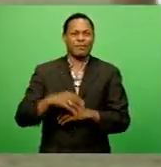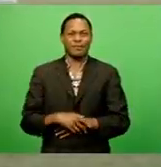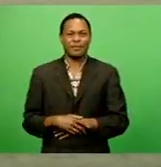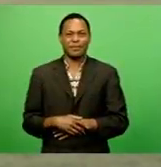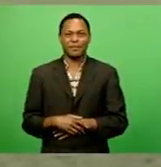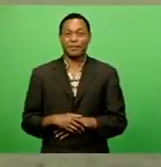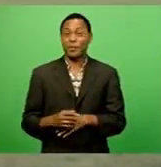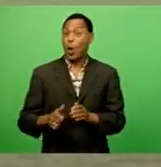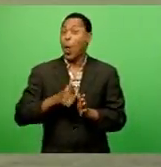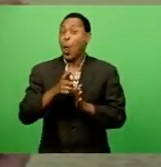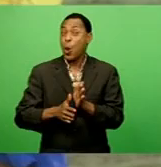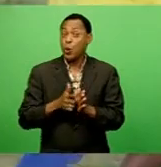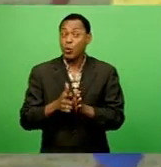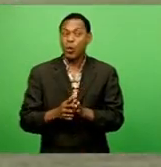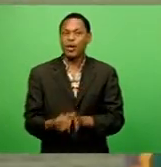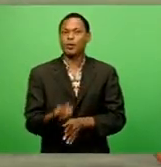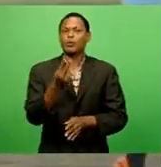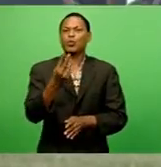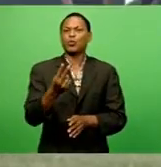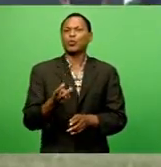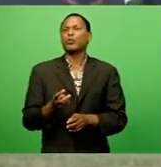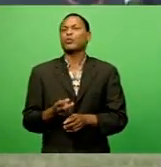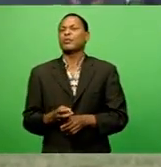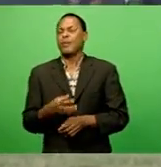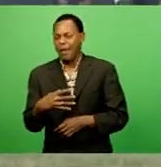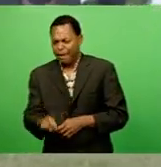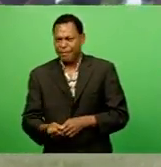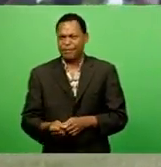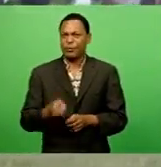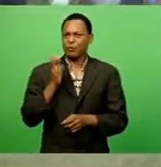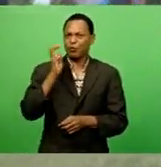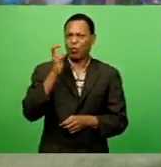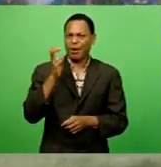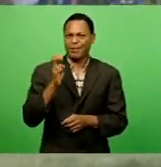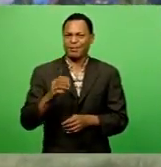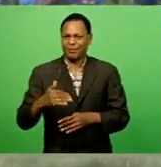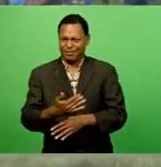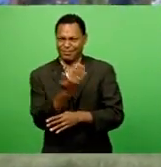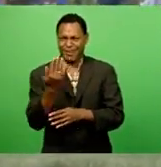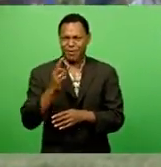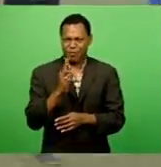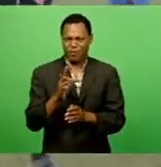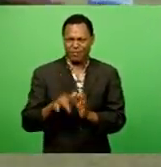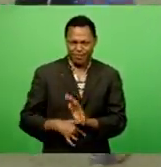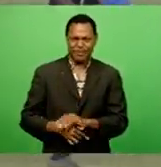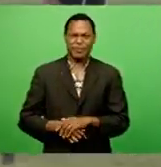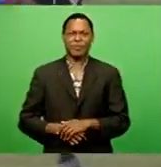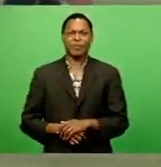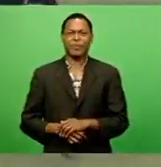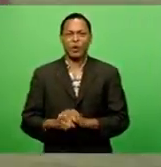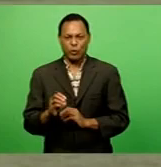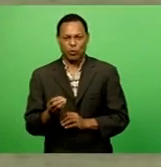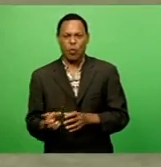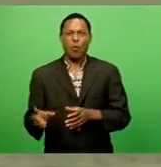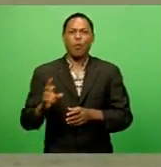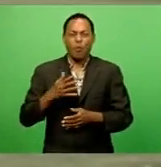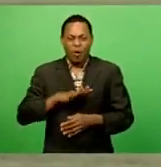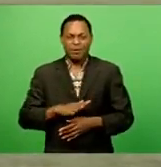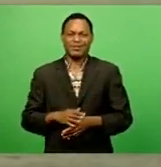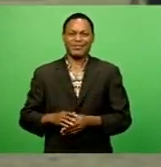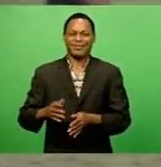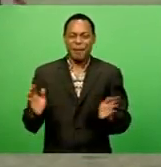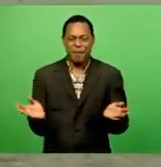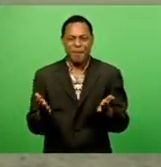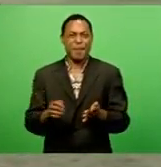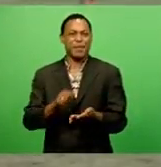Lautoka have been holding 2 training sessions per day as they want players to gel well ahead of their first game. But with big names